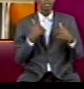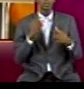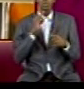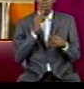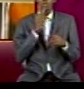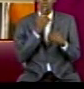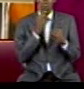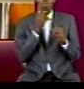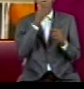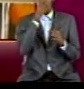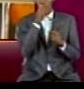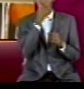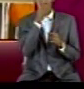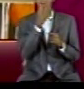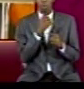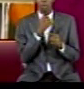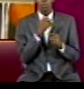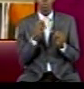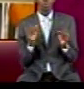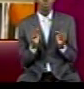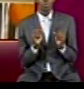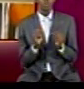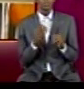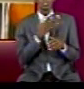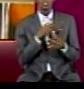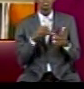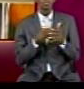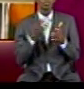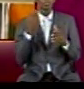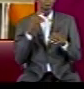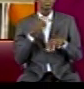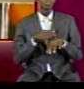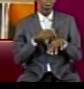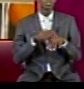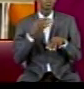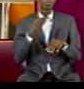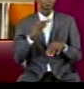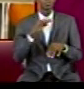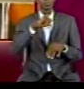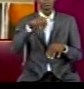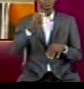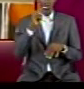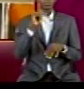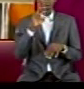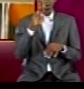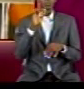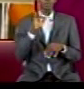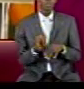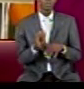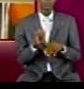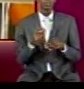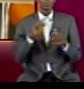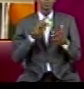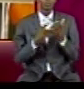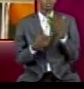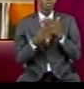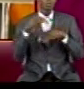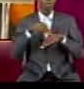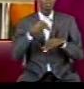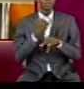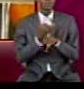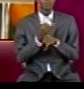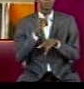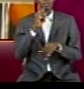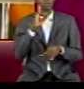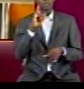And it was during the period of January Global Crusade held at Ibadan. That week, I went to the hospital